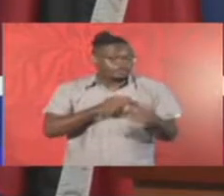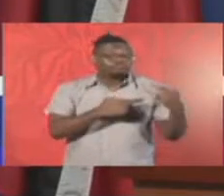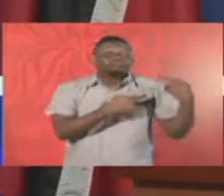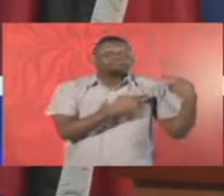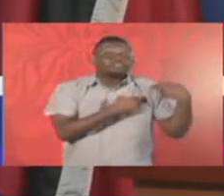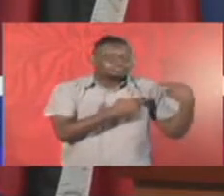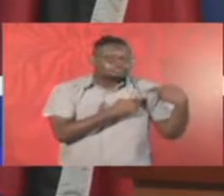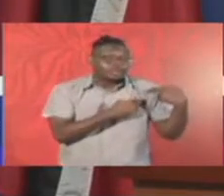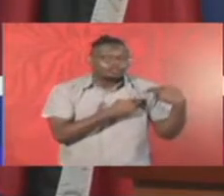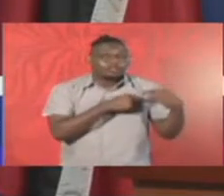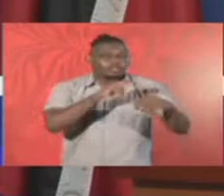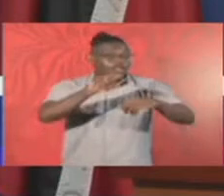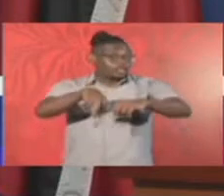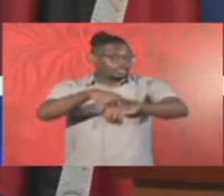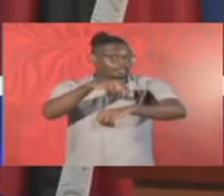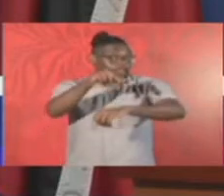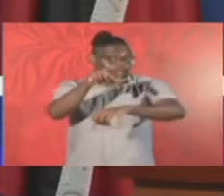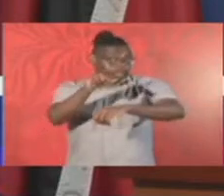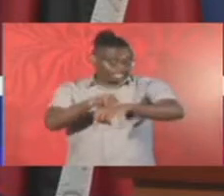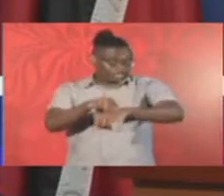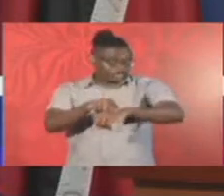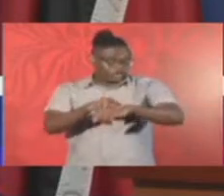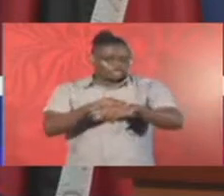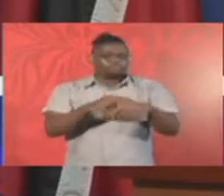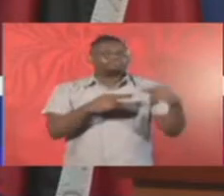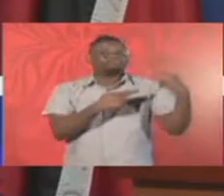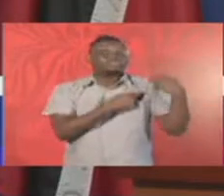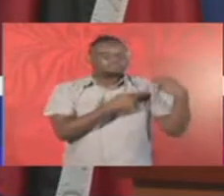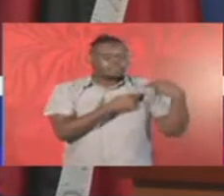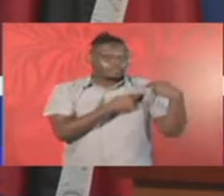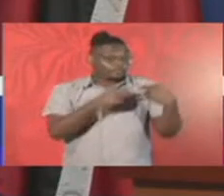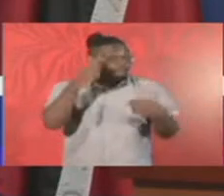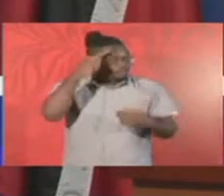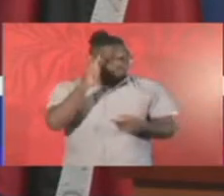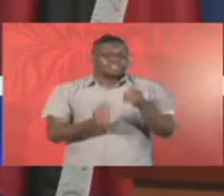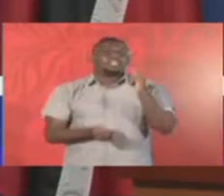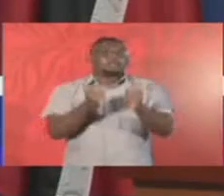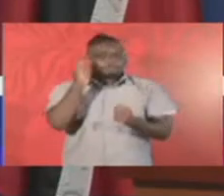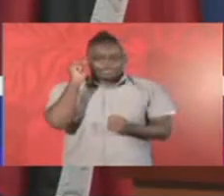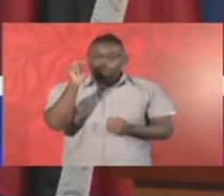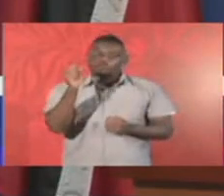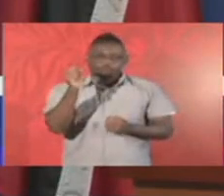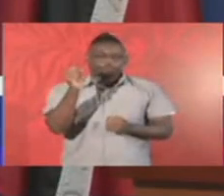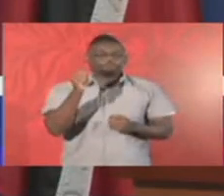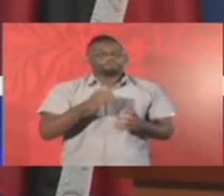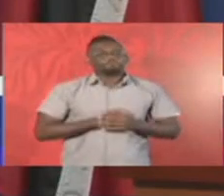level, for our country and for where we can go.